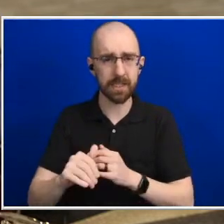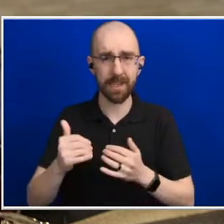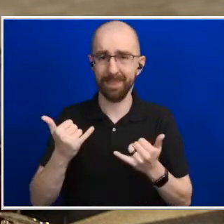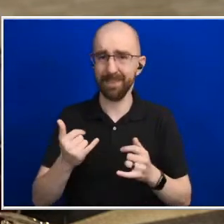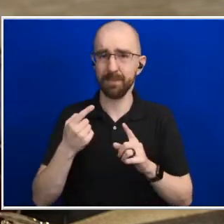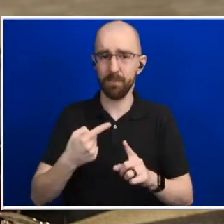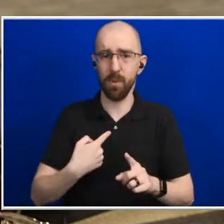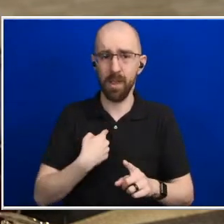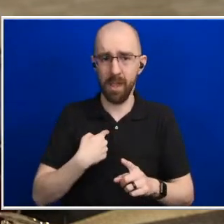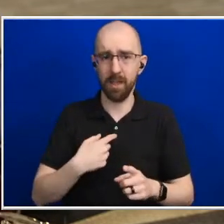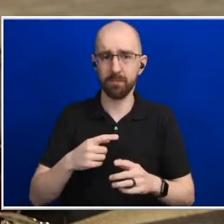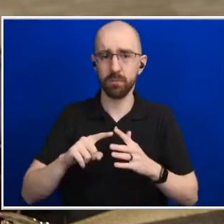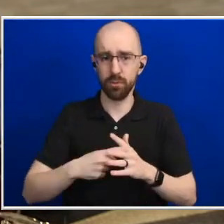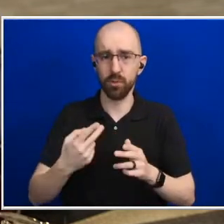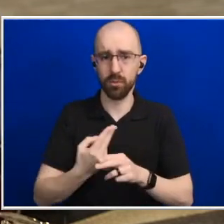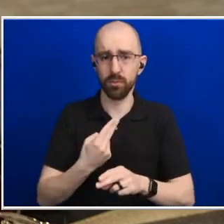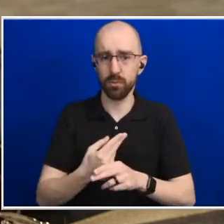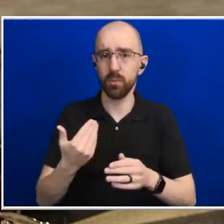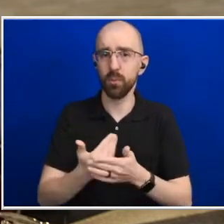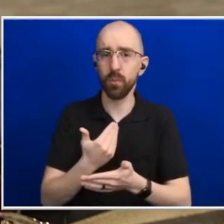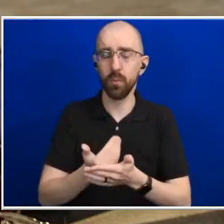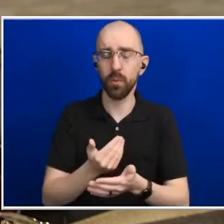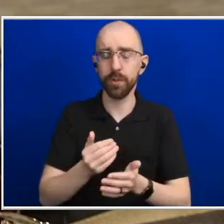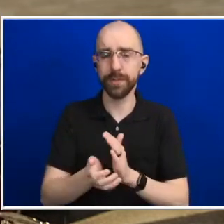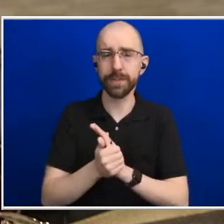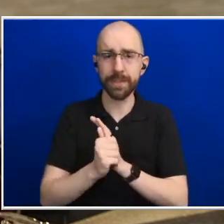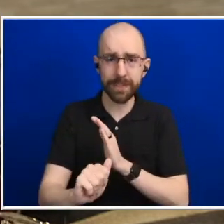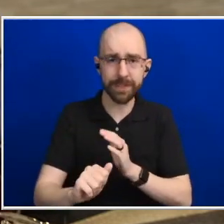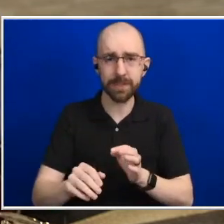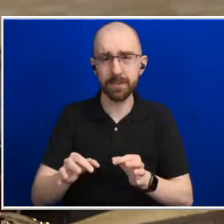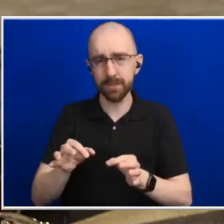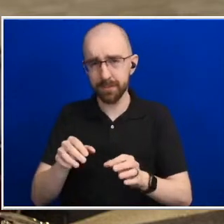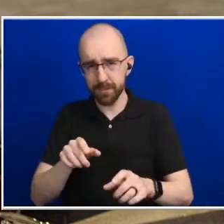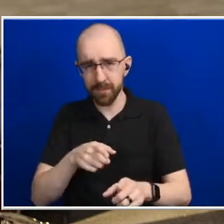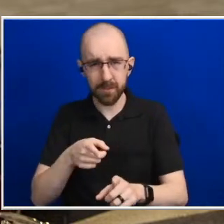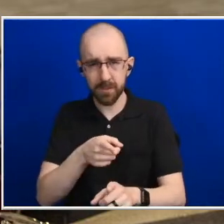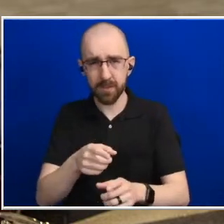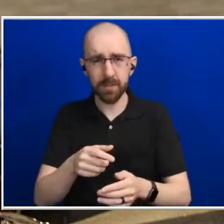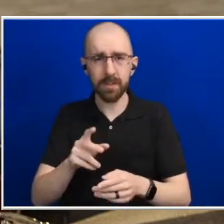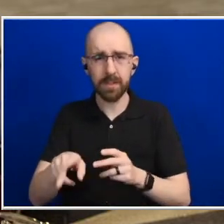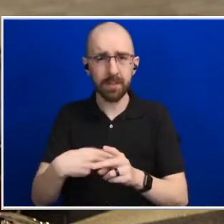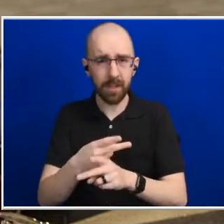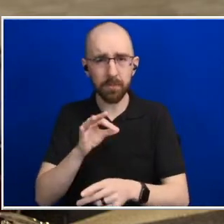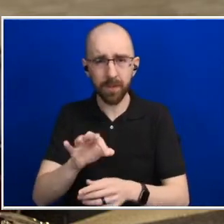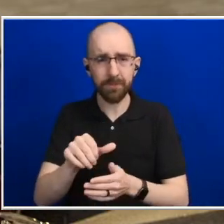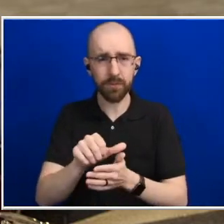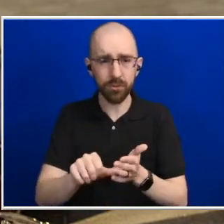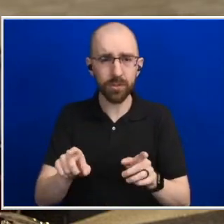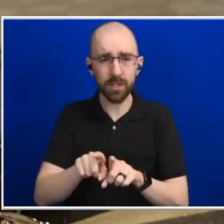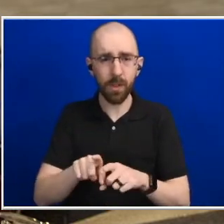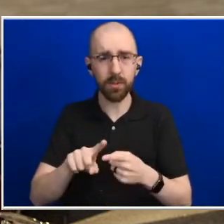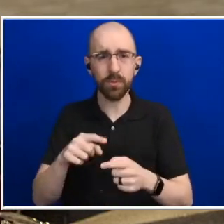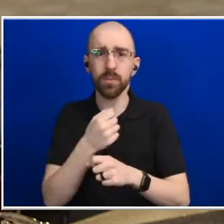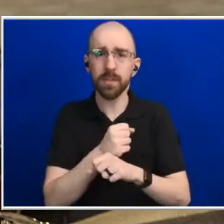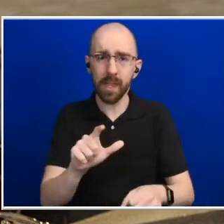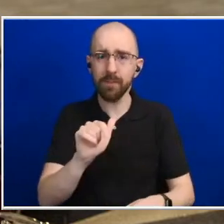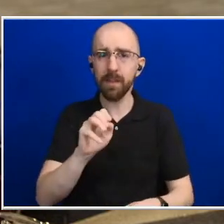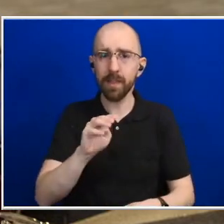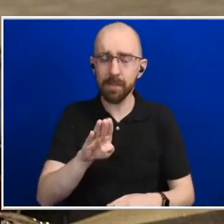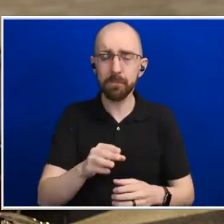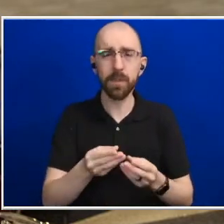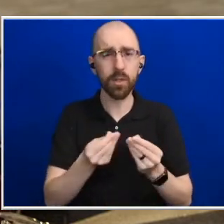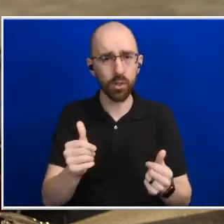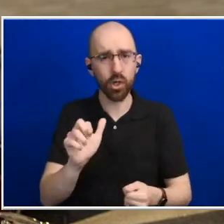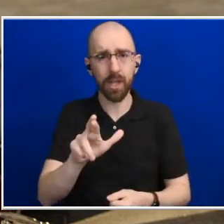use newer techniques as well to enhance our ability to salvage the limb and cure the patient of their cancer. And as I